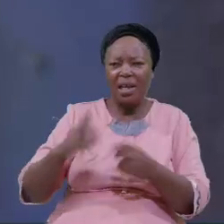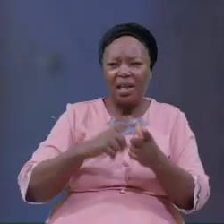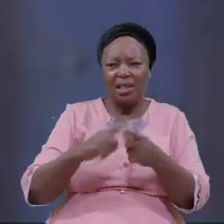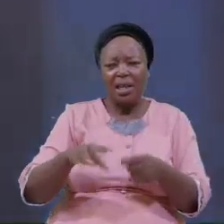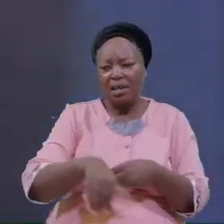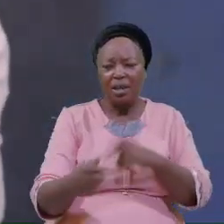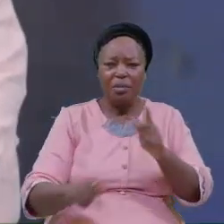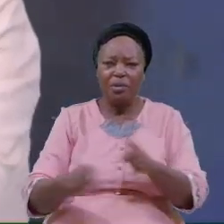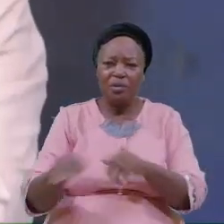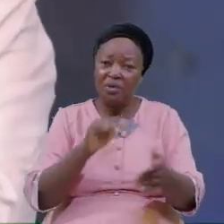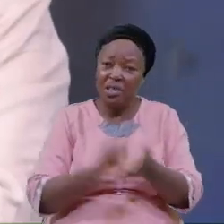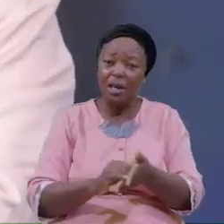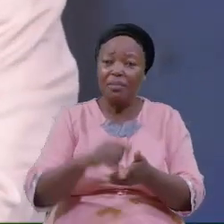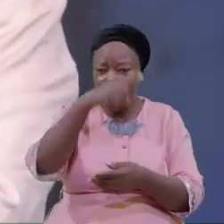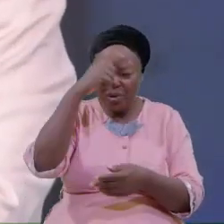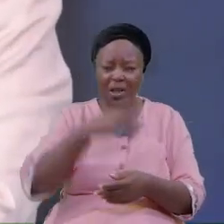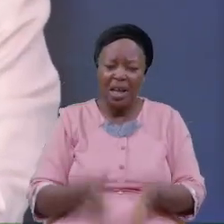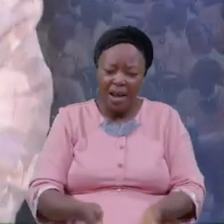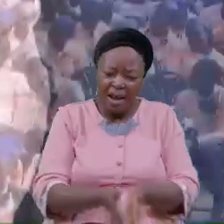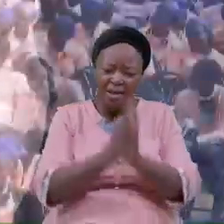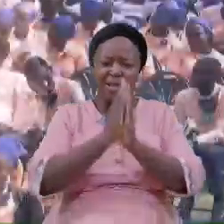they're demanding something.